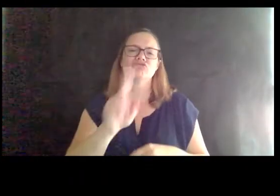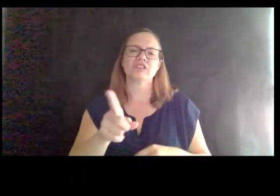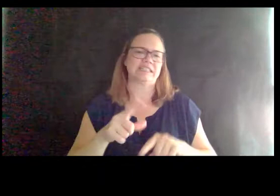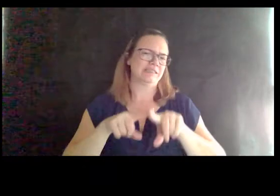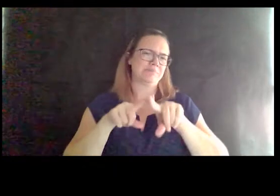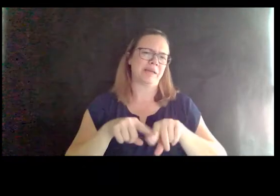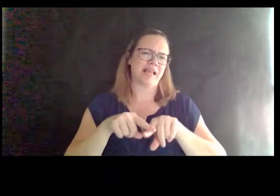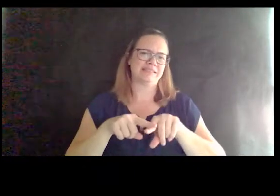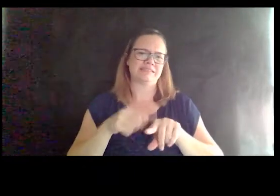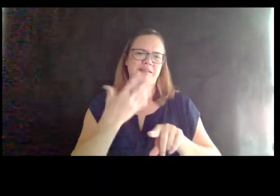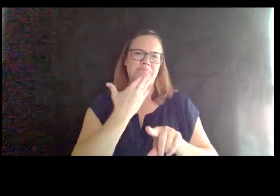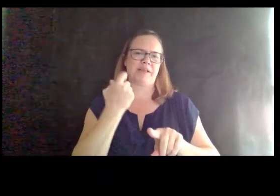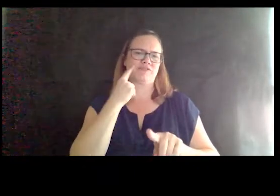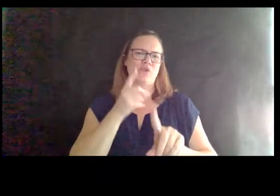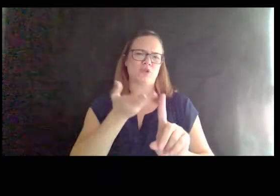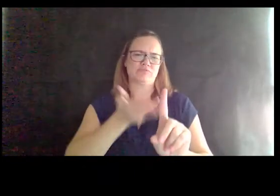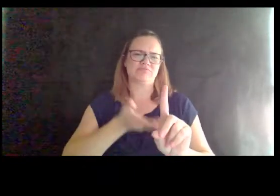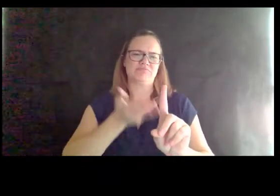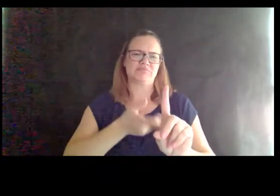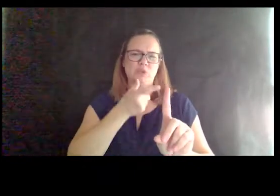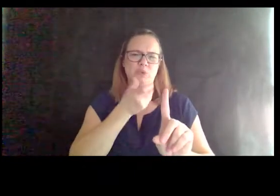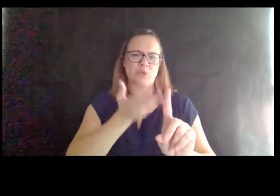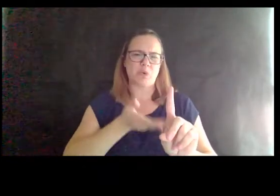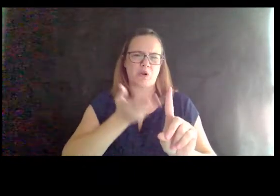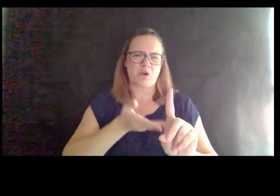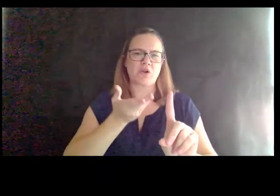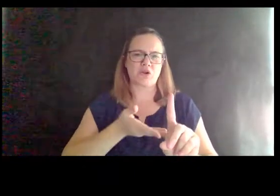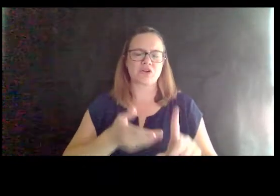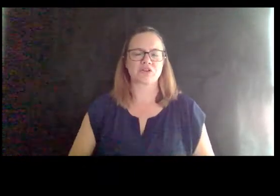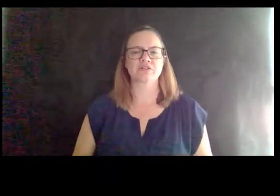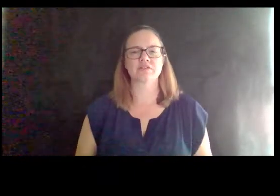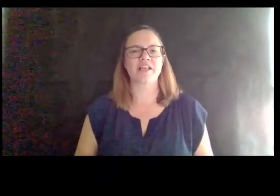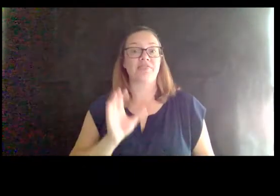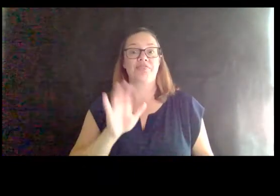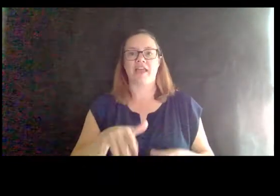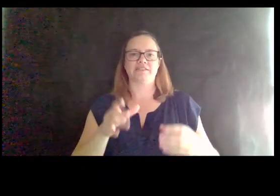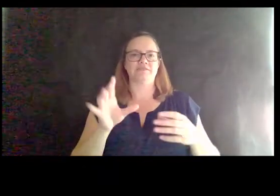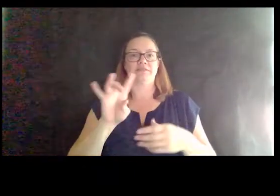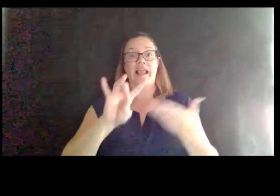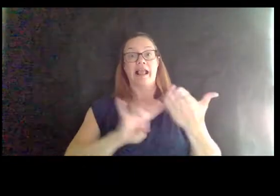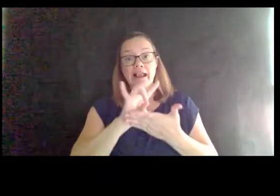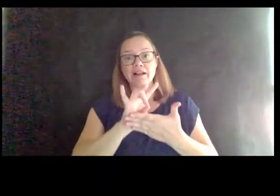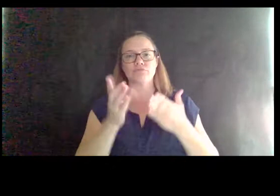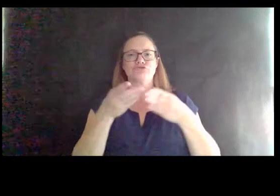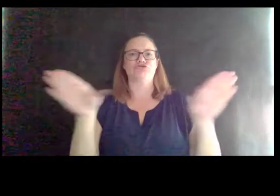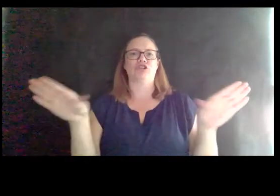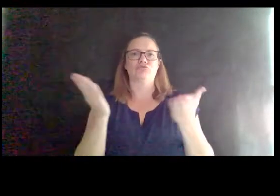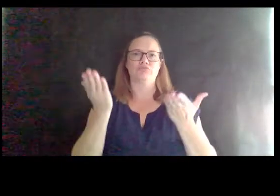what is best for you. So these are just kind of the general recommendations.